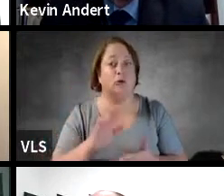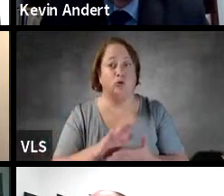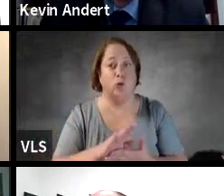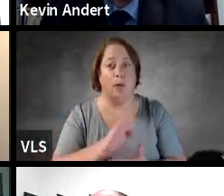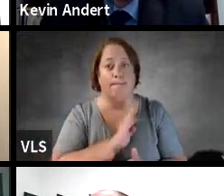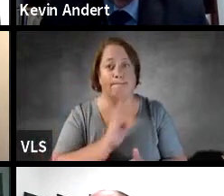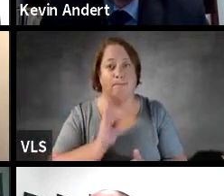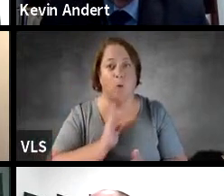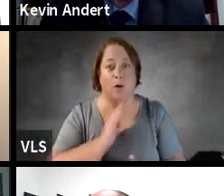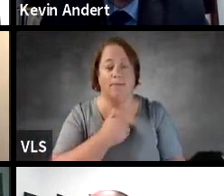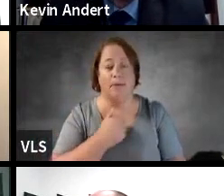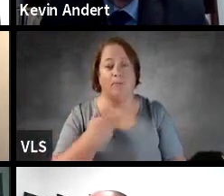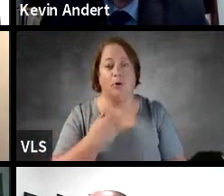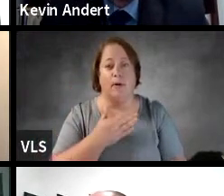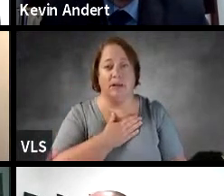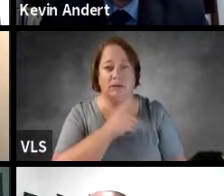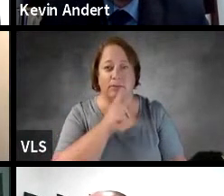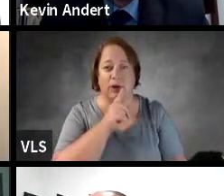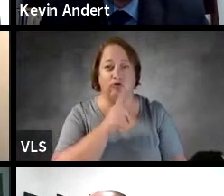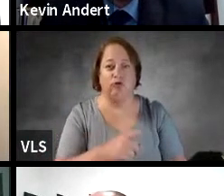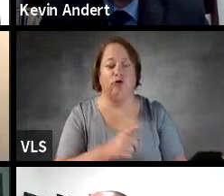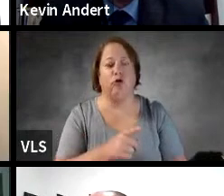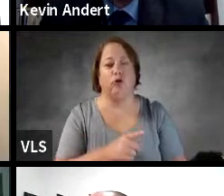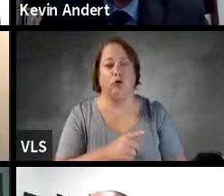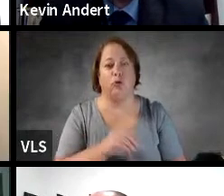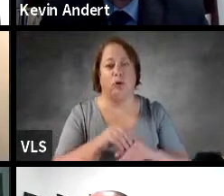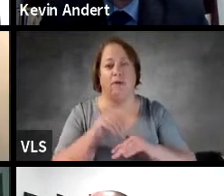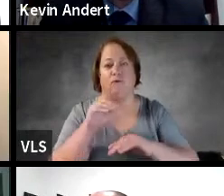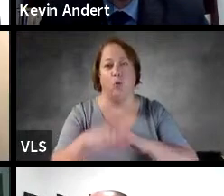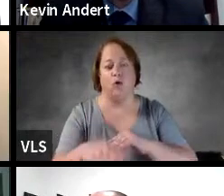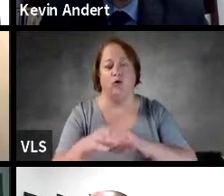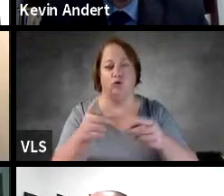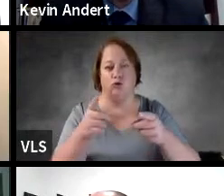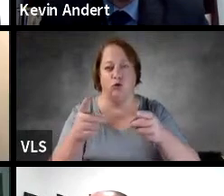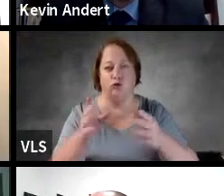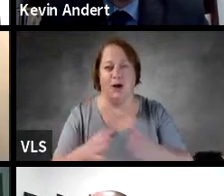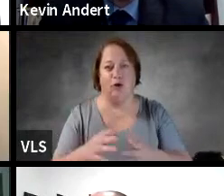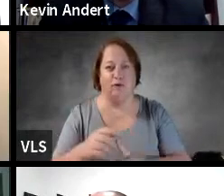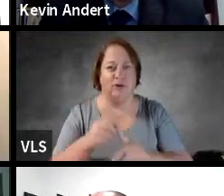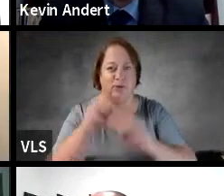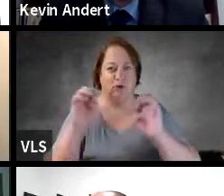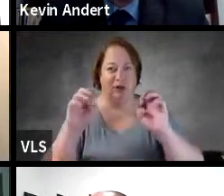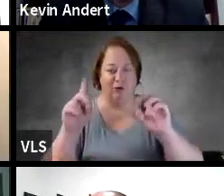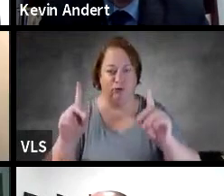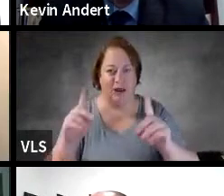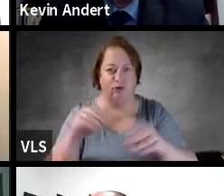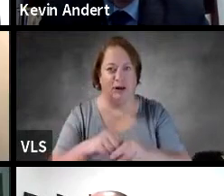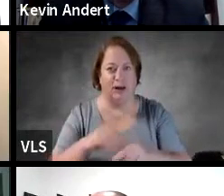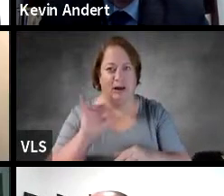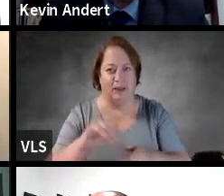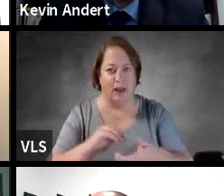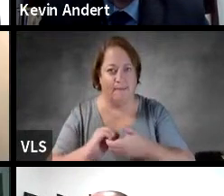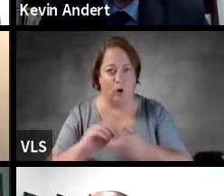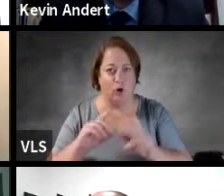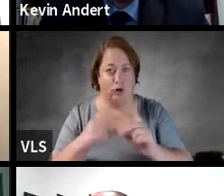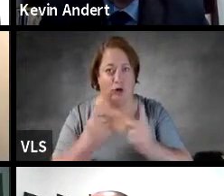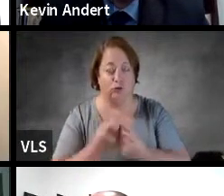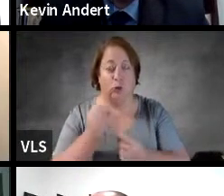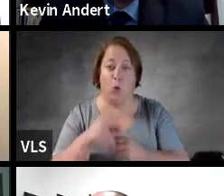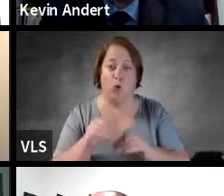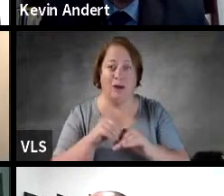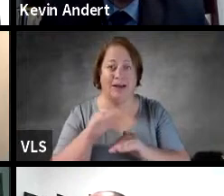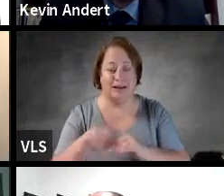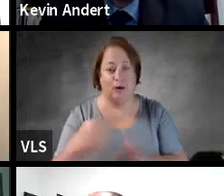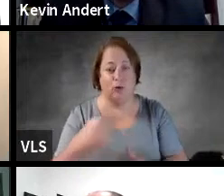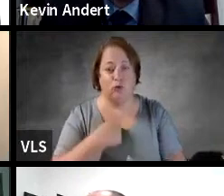member, please make sure that you can forward it to the director of special education within the partner district, or you can send it to